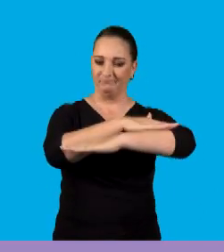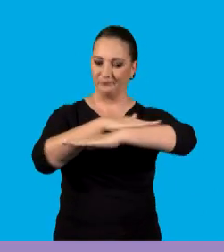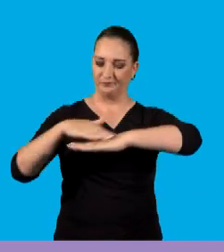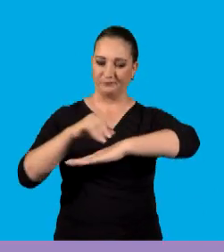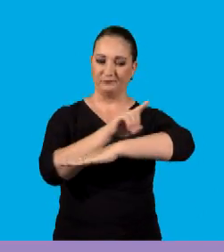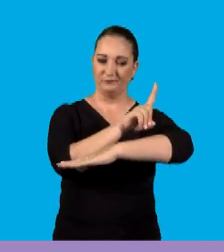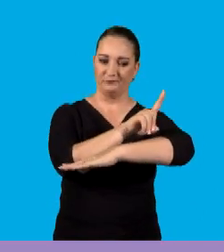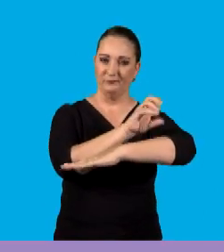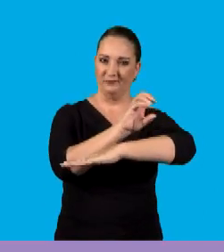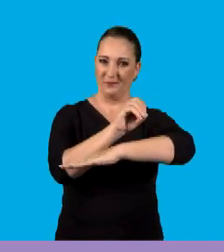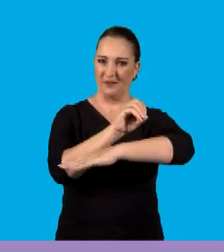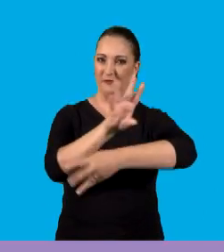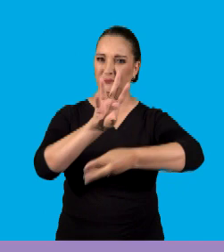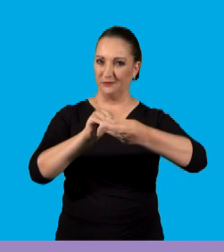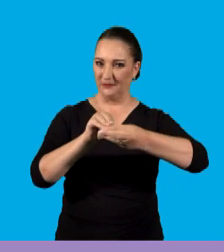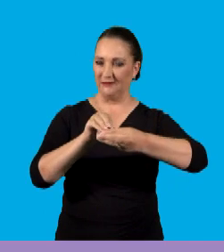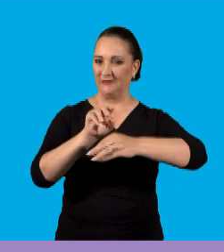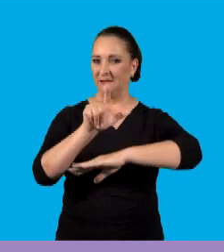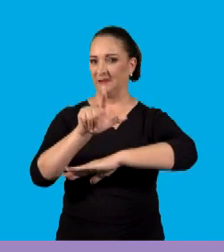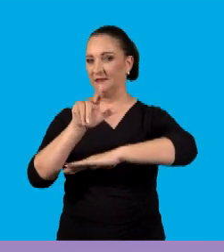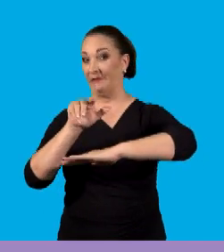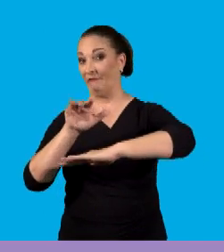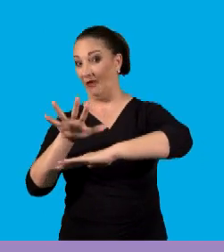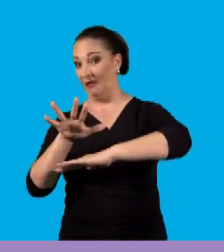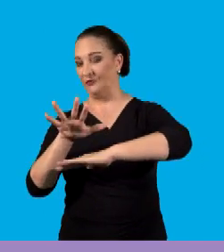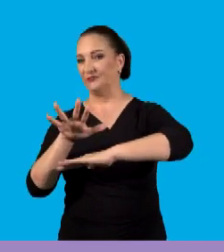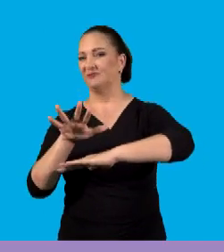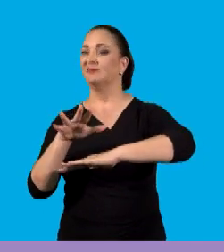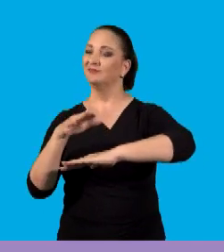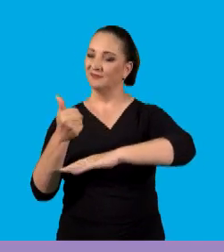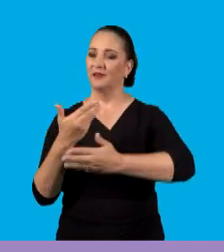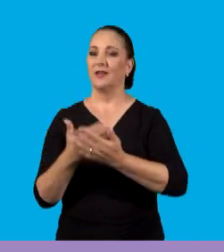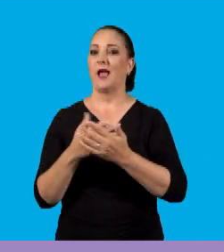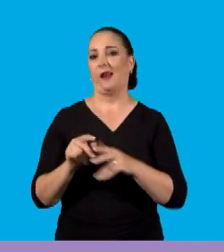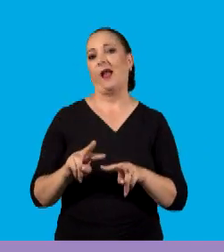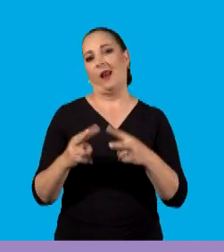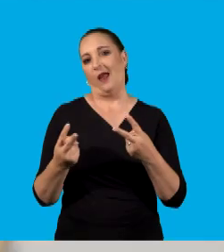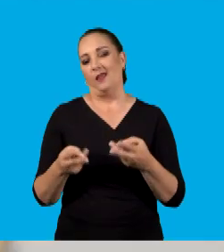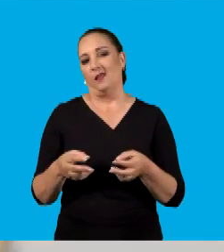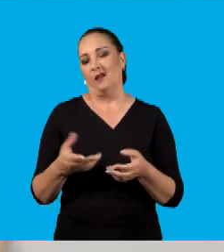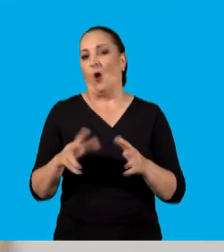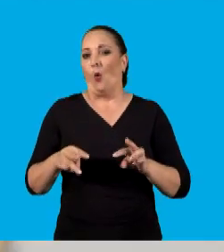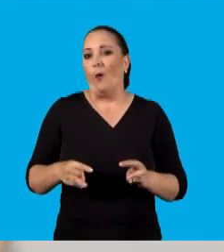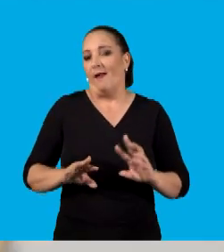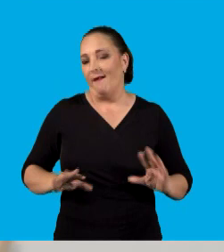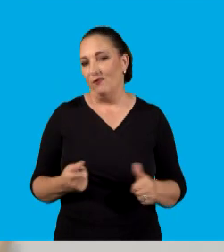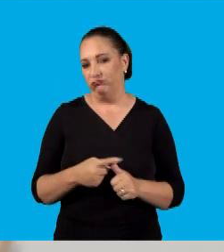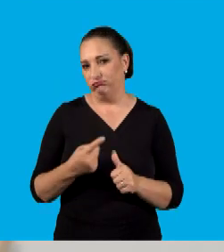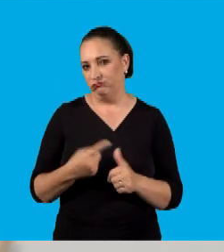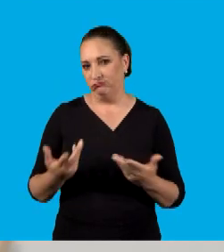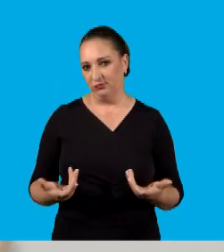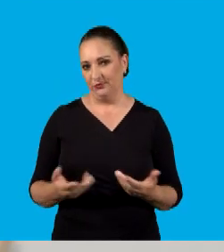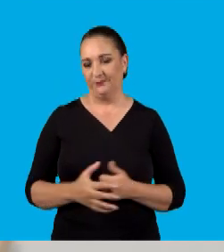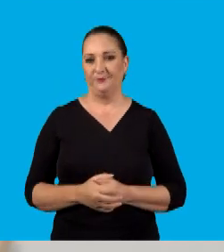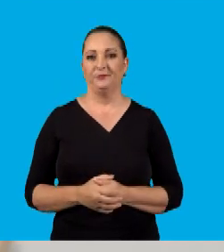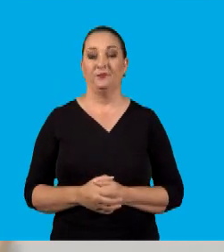us 175. I'm merely opening up to some of the options you can use to resolve these